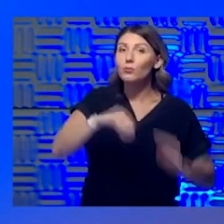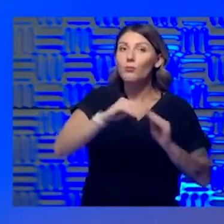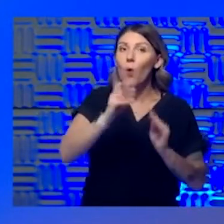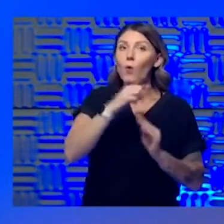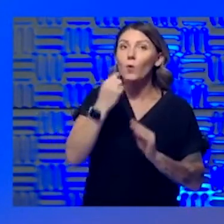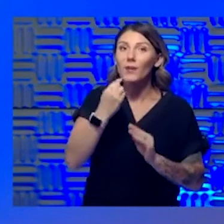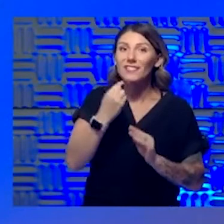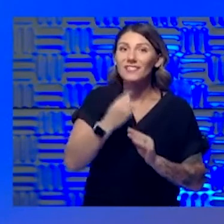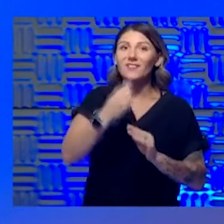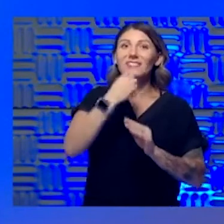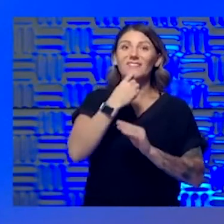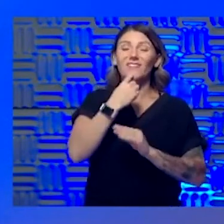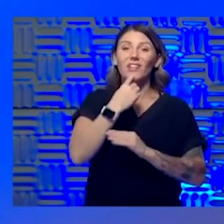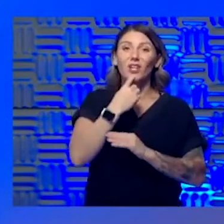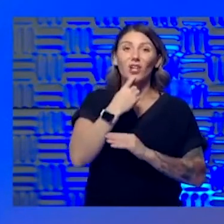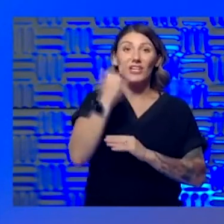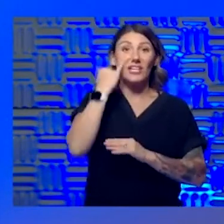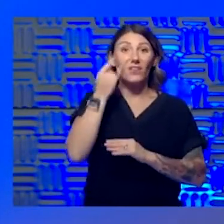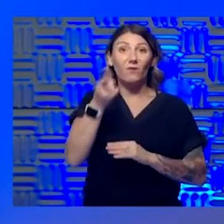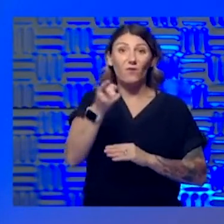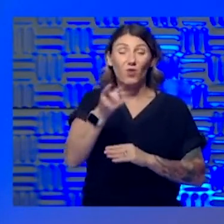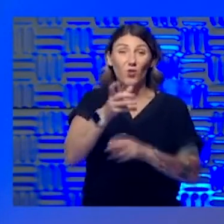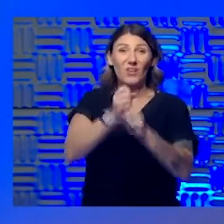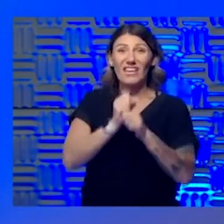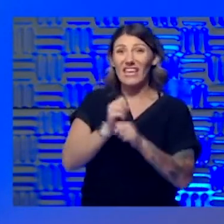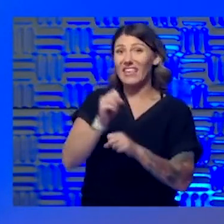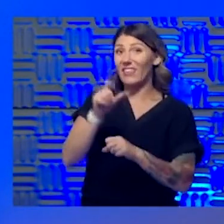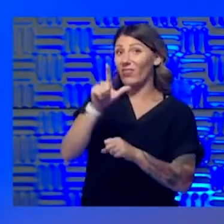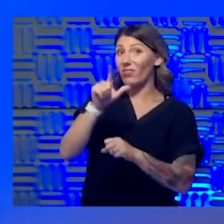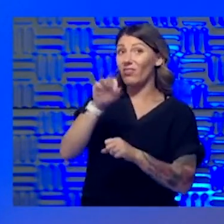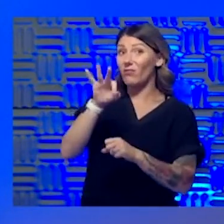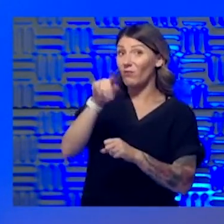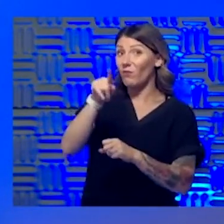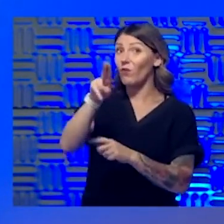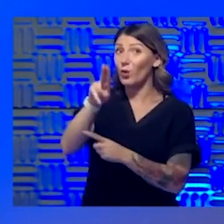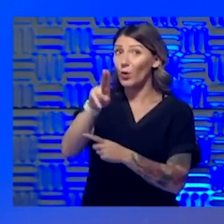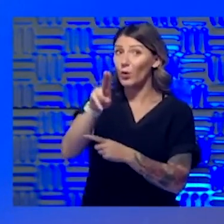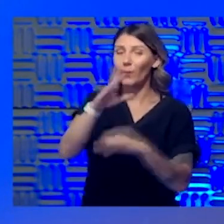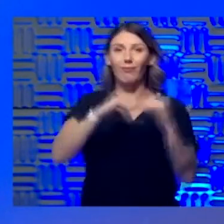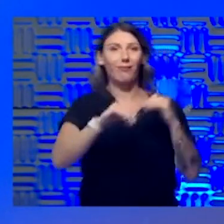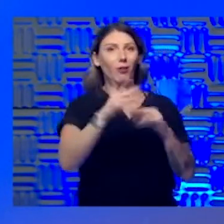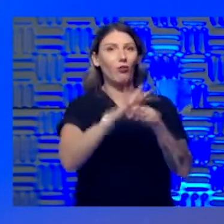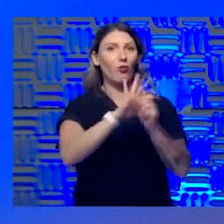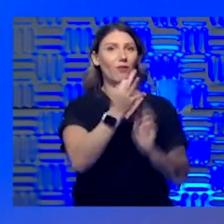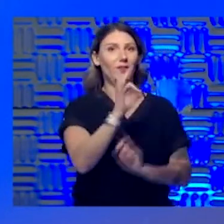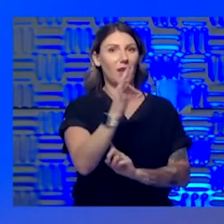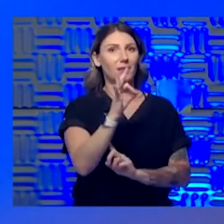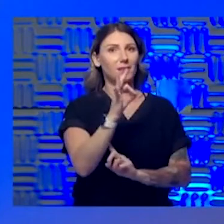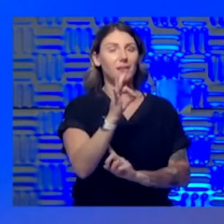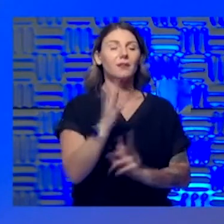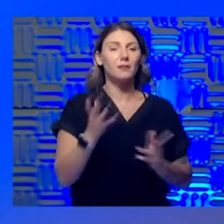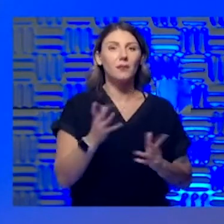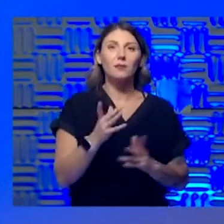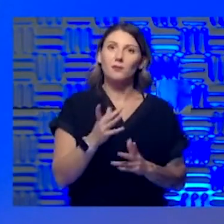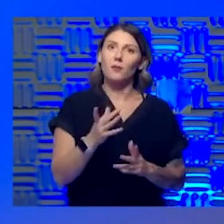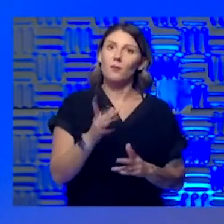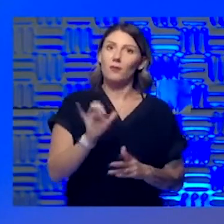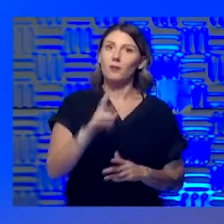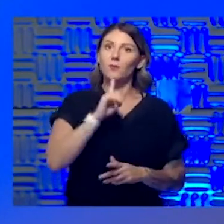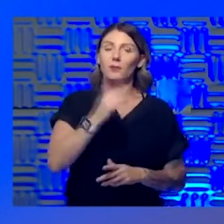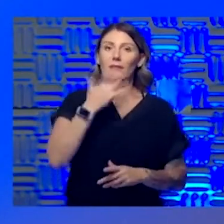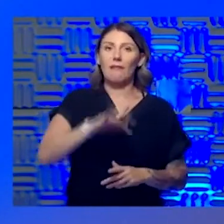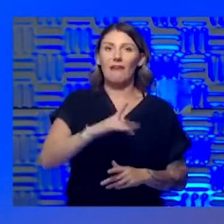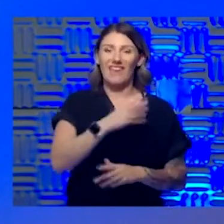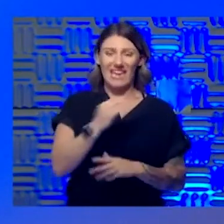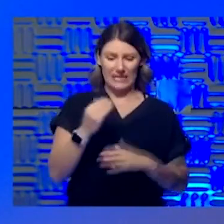complications if you get influenza than if you get COVID-19. So I think on that front, we've been pretty lucky. And I think to date, they